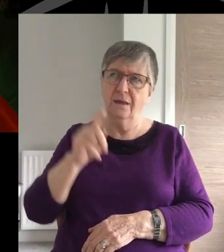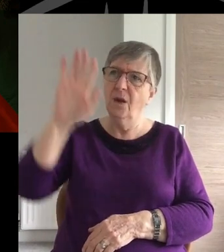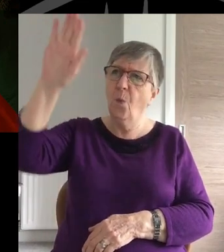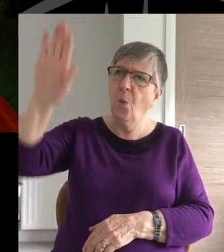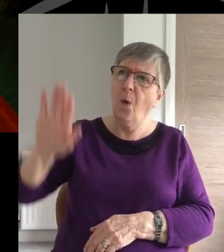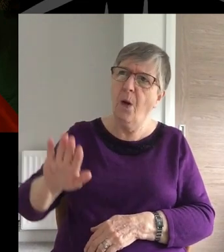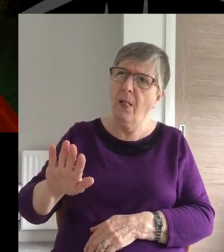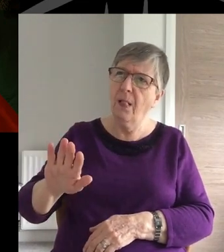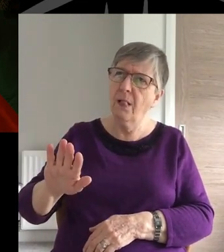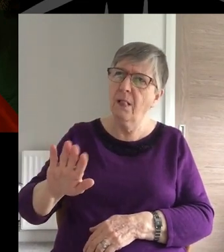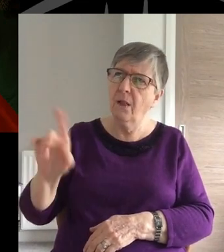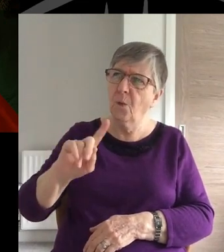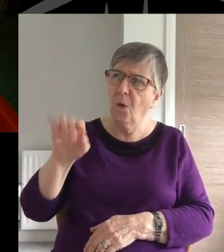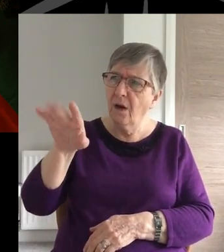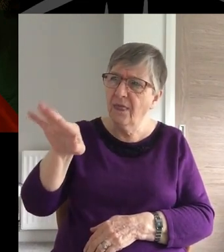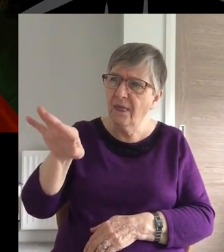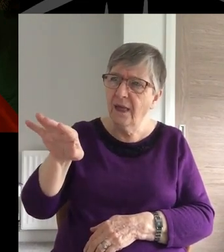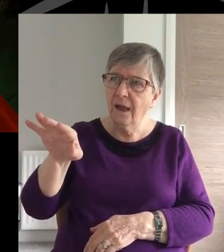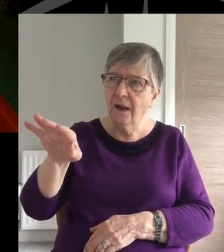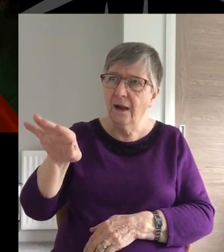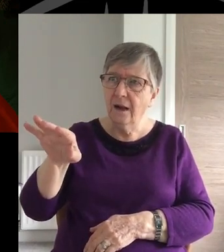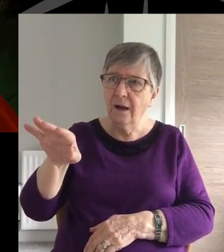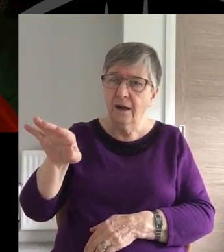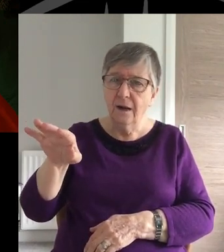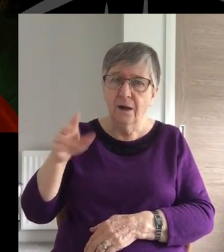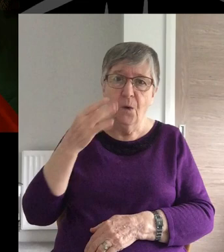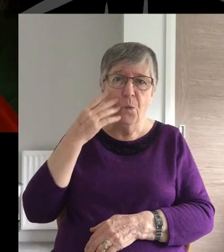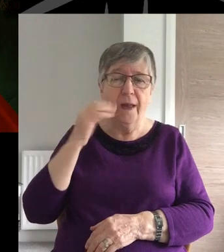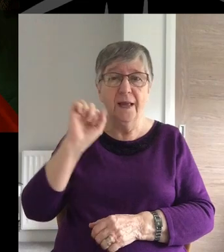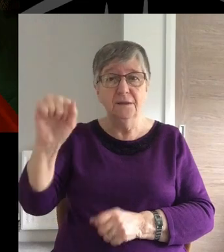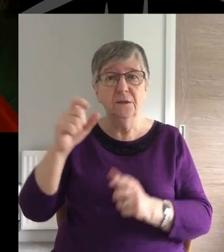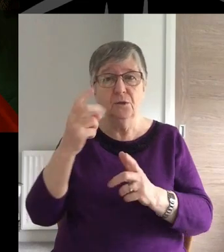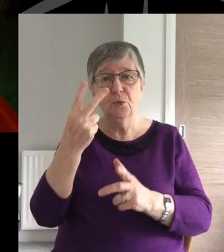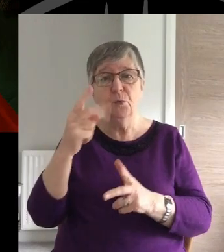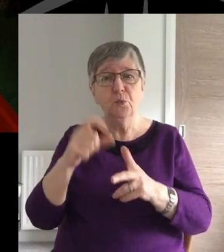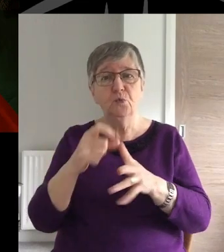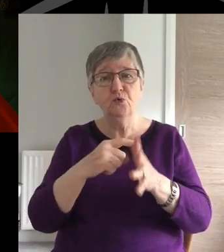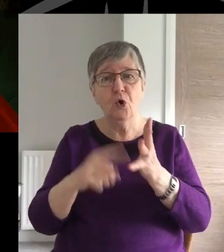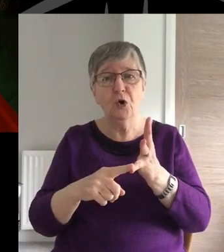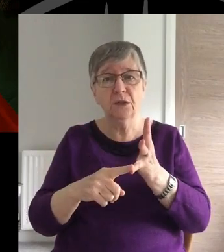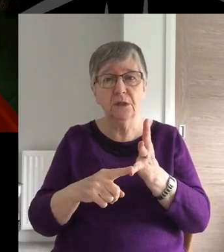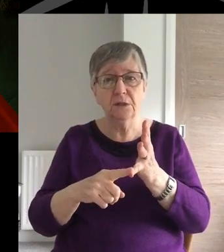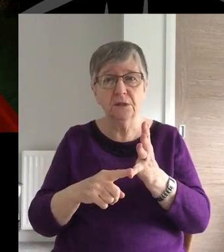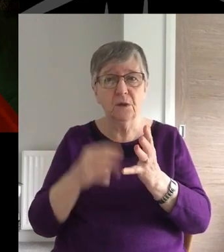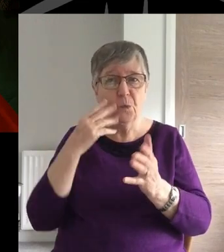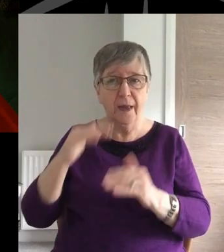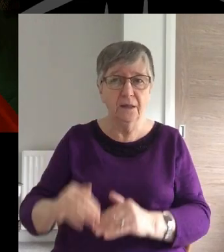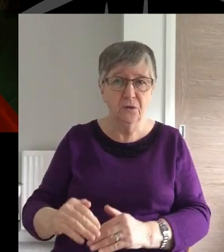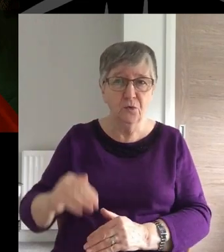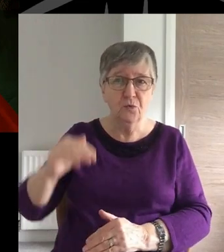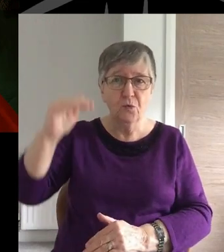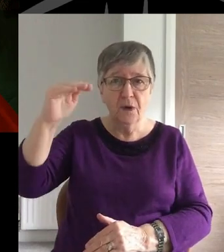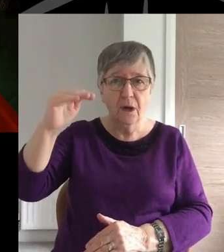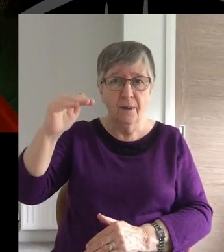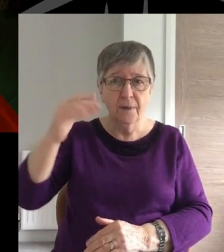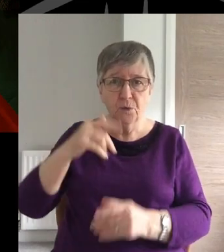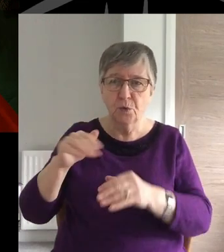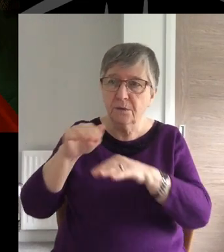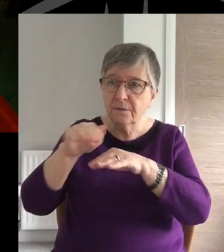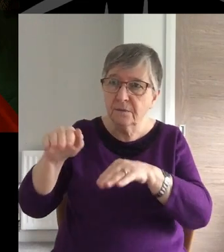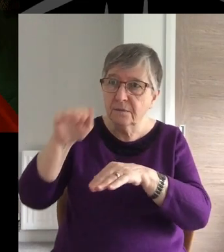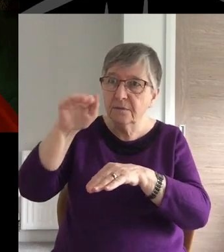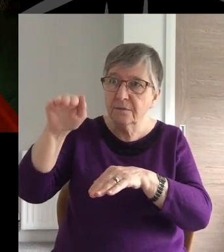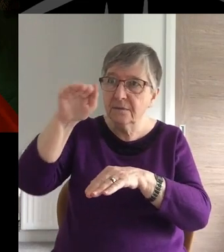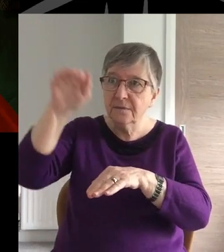wall where we had, as the Ruth and Sally were growing up, measured what height they had reached at